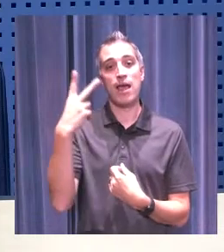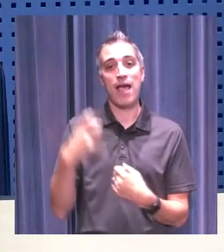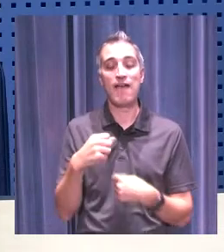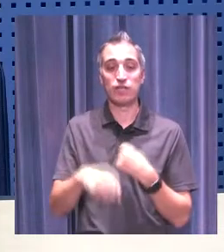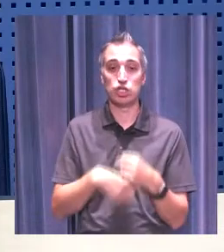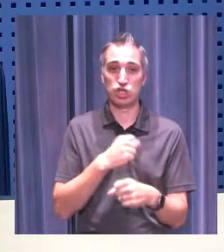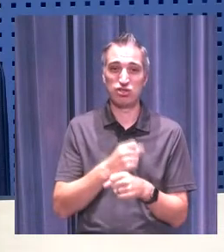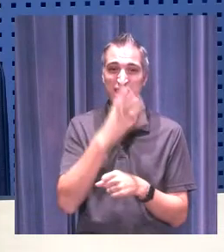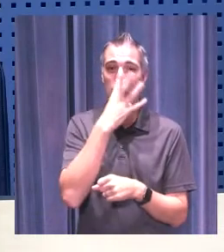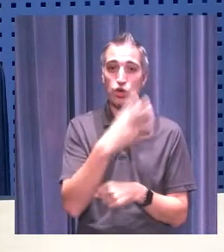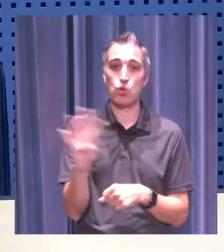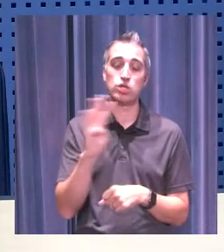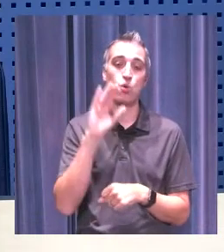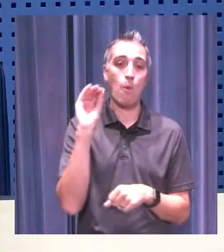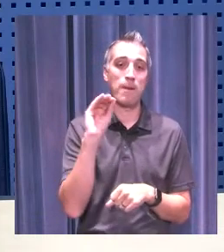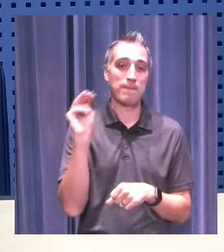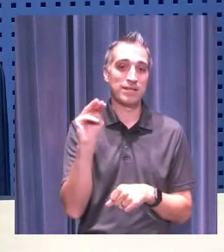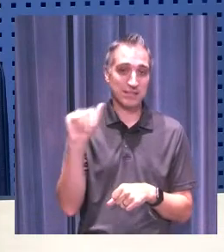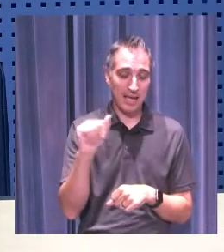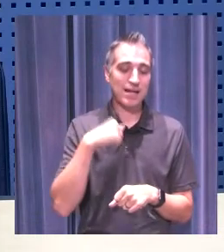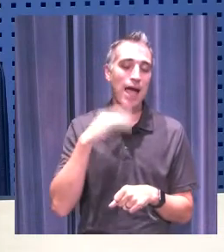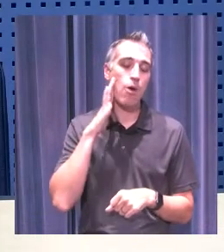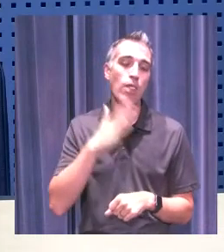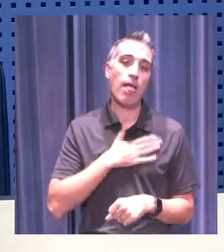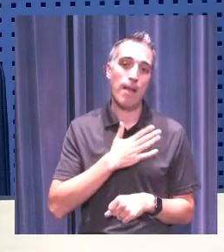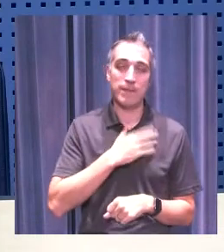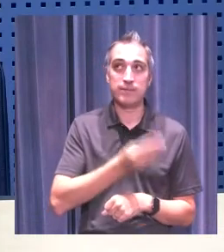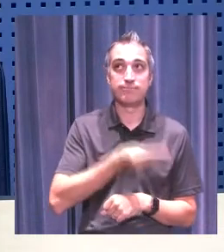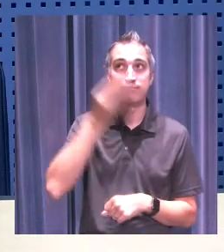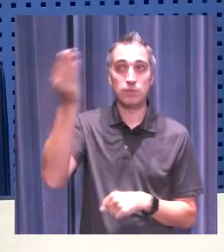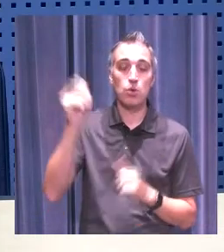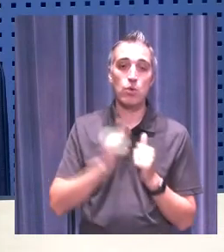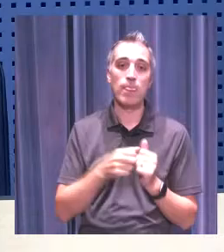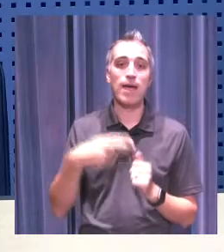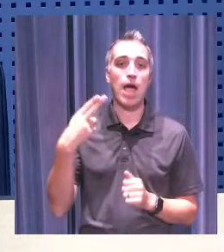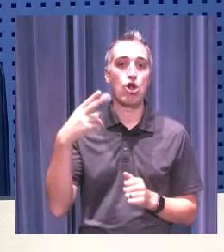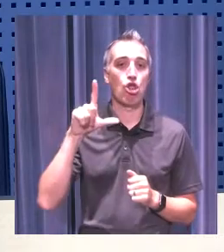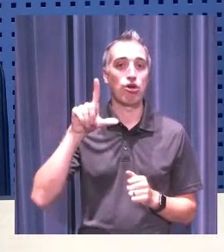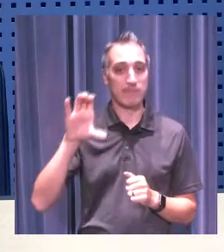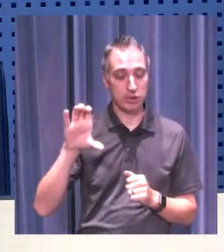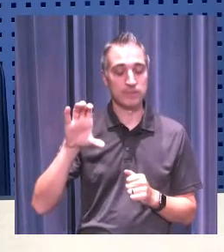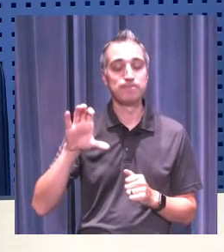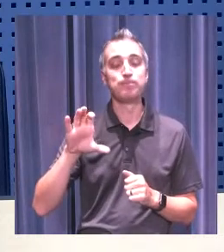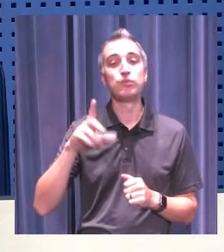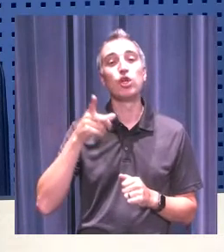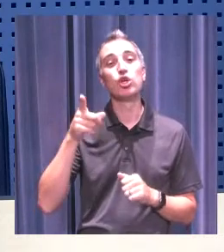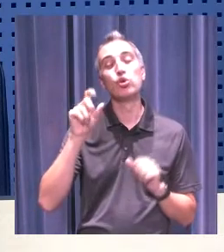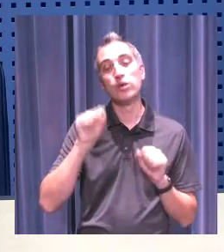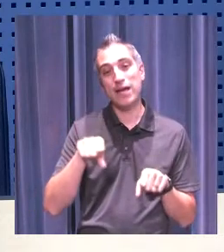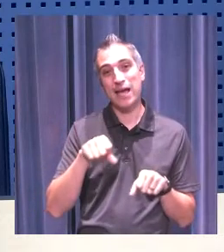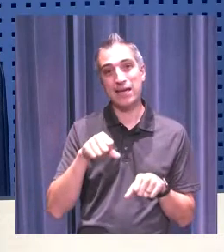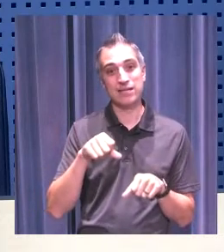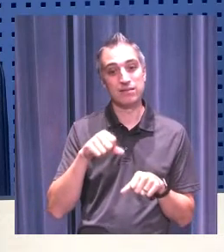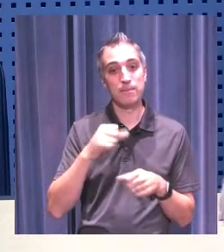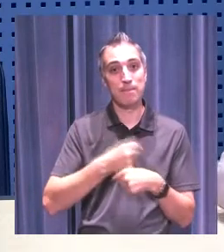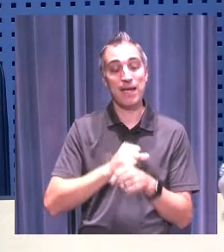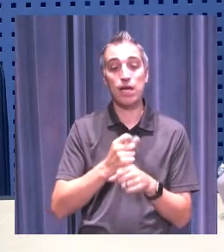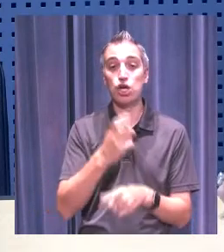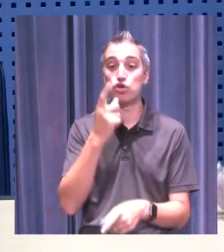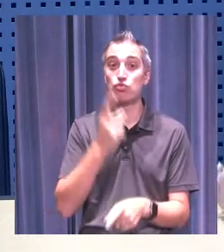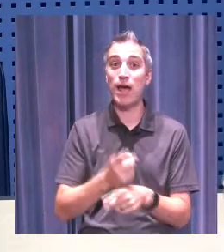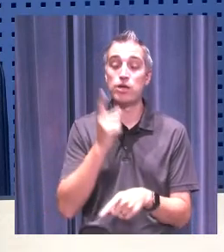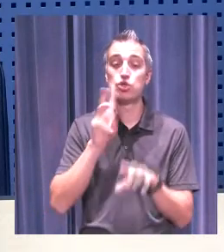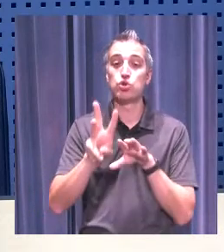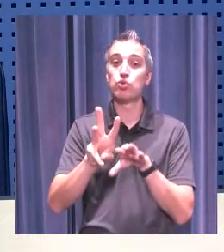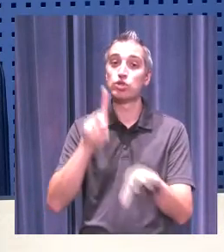that ignores the Open Meetings Act. I will gladly share this with the Higher Learning Commission. You can make this right by rescinding your offer